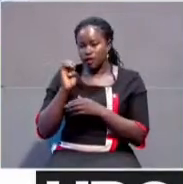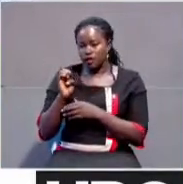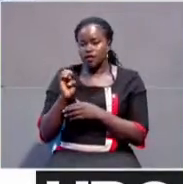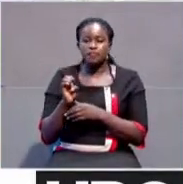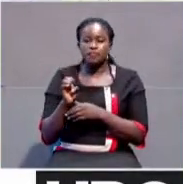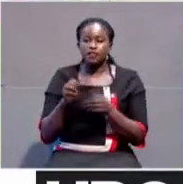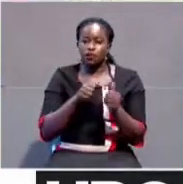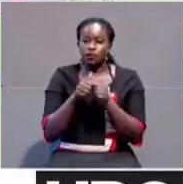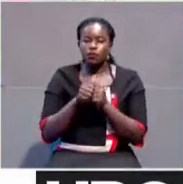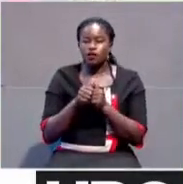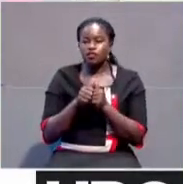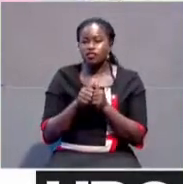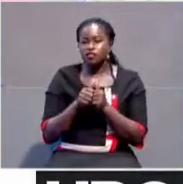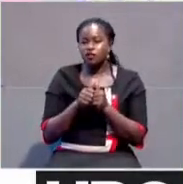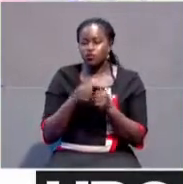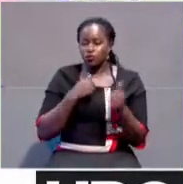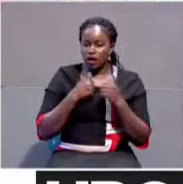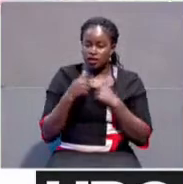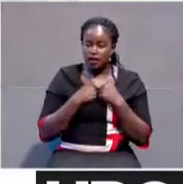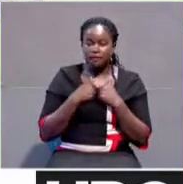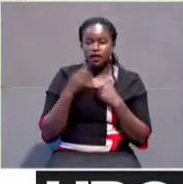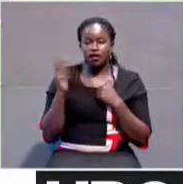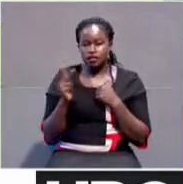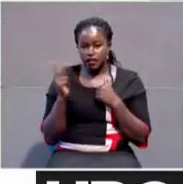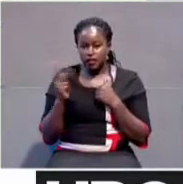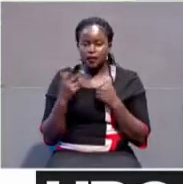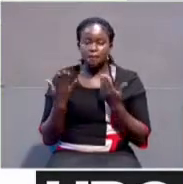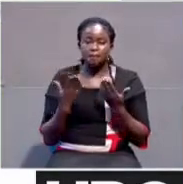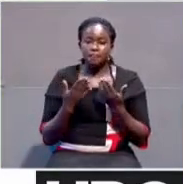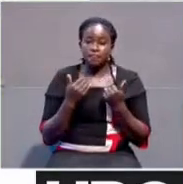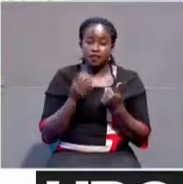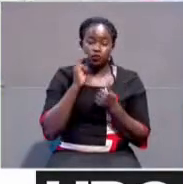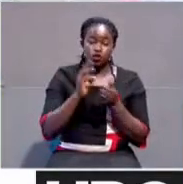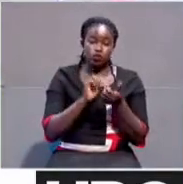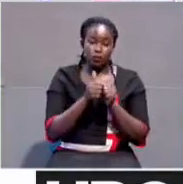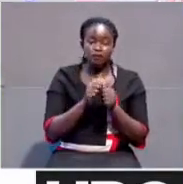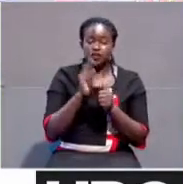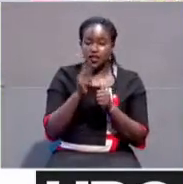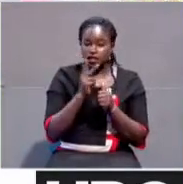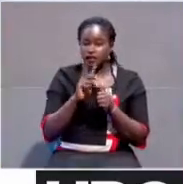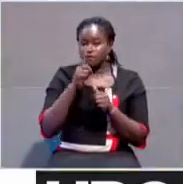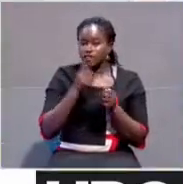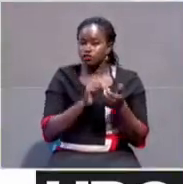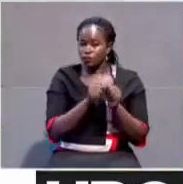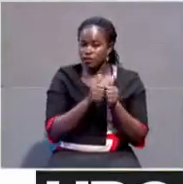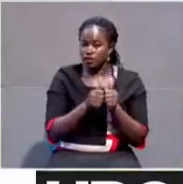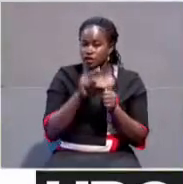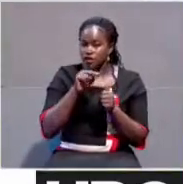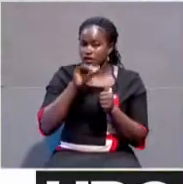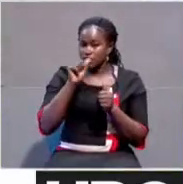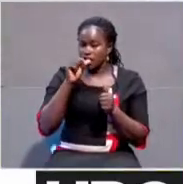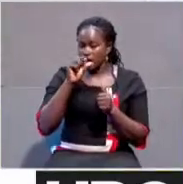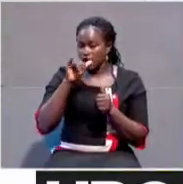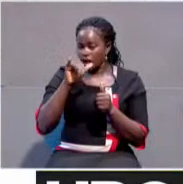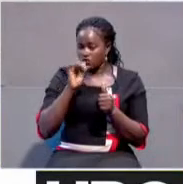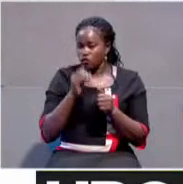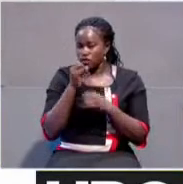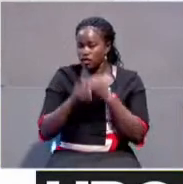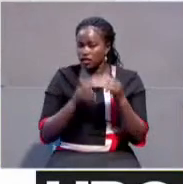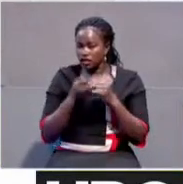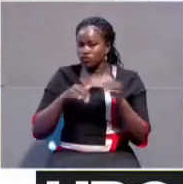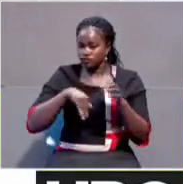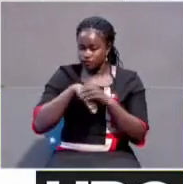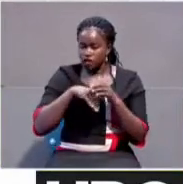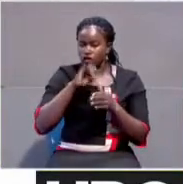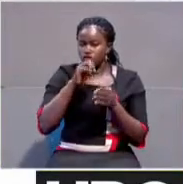Mali, Rwanda and Kenya. They will take on Kenya in their first game at Nyayo International Stadium on June